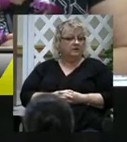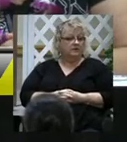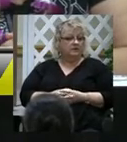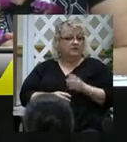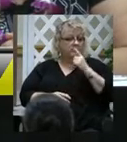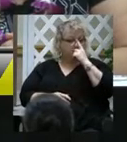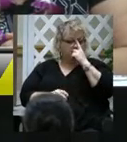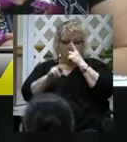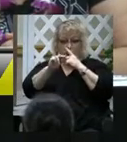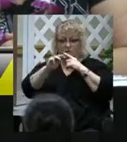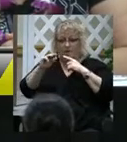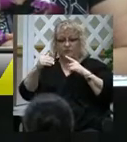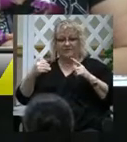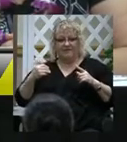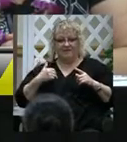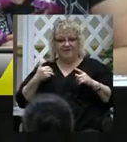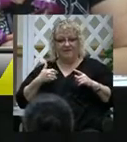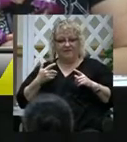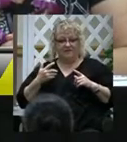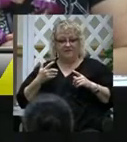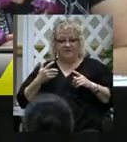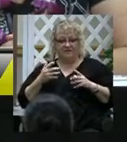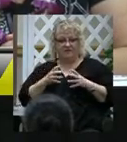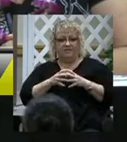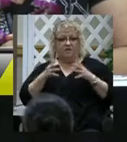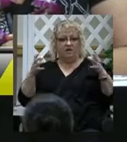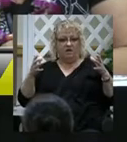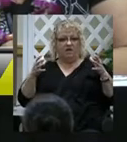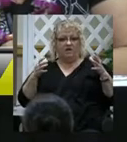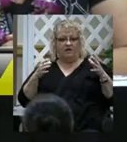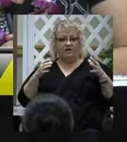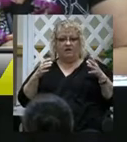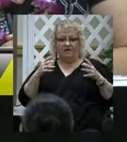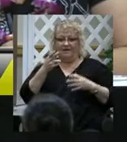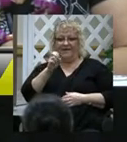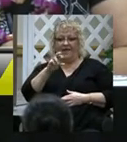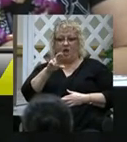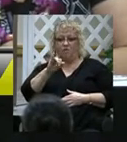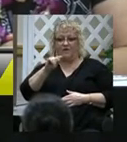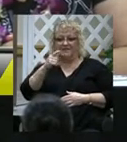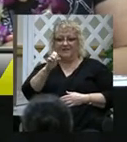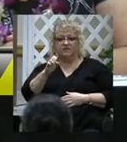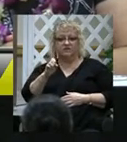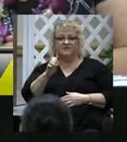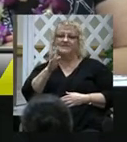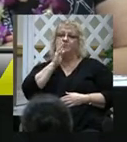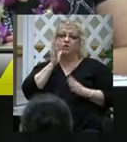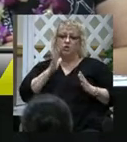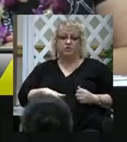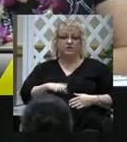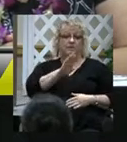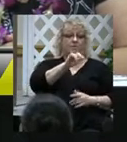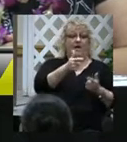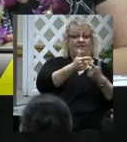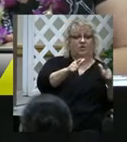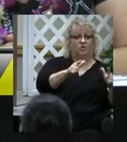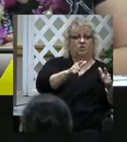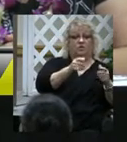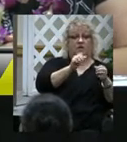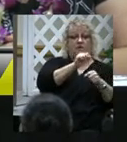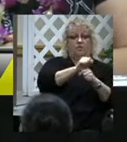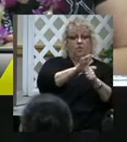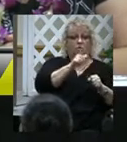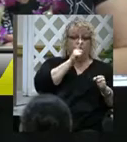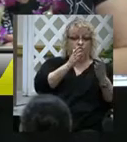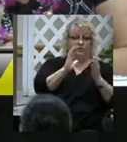New Mexico has a lot of heritage speakers. And so the bilingual employees that mostly